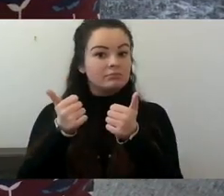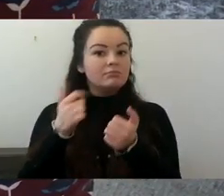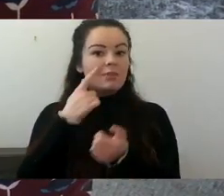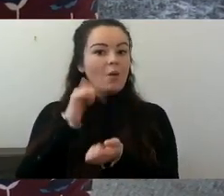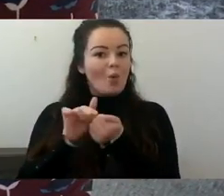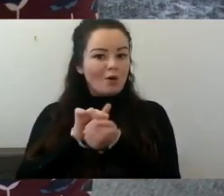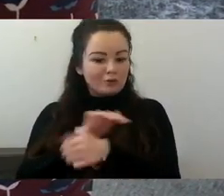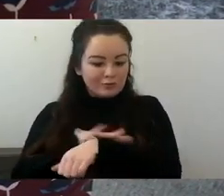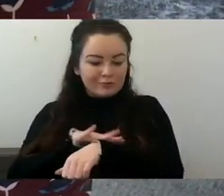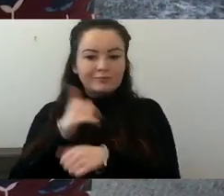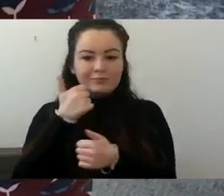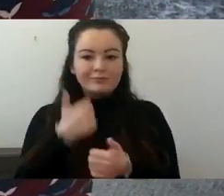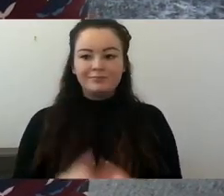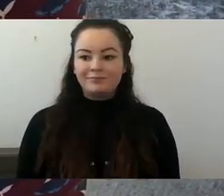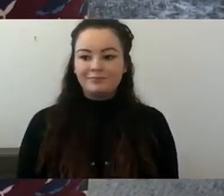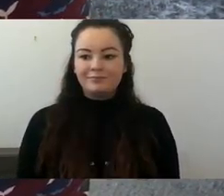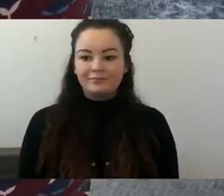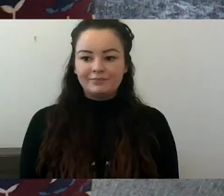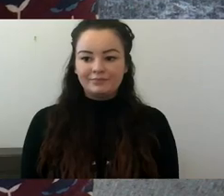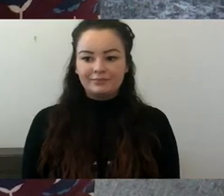paints